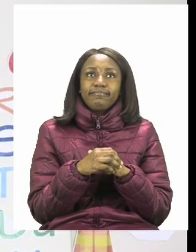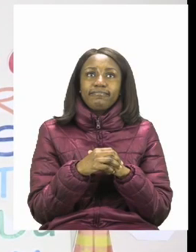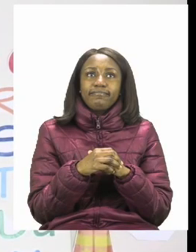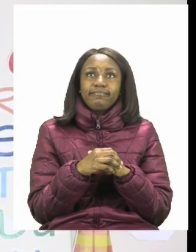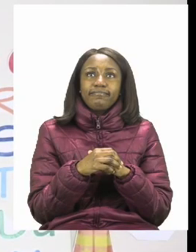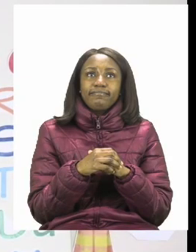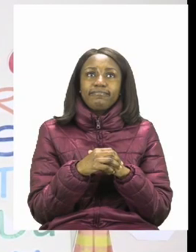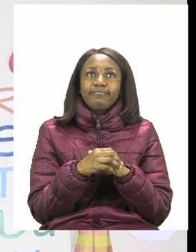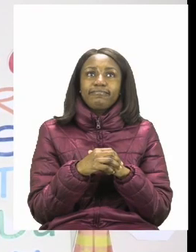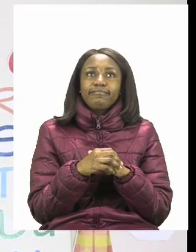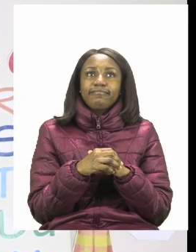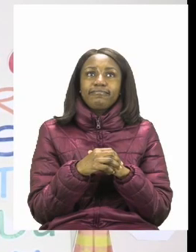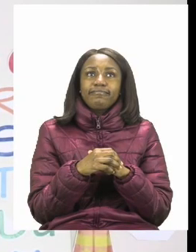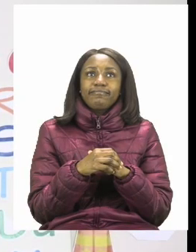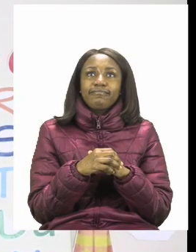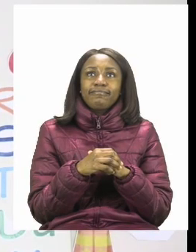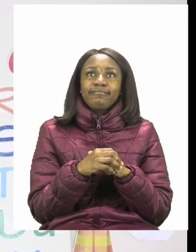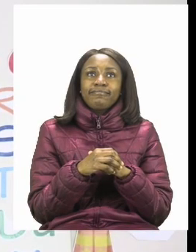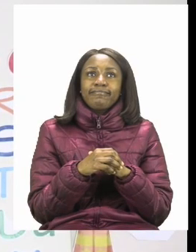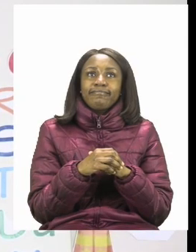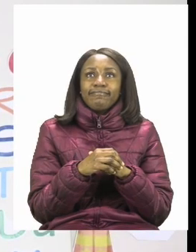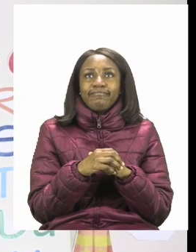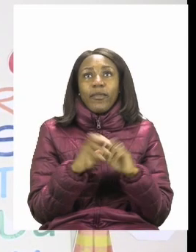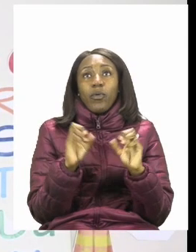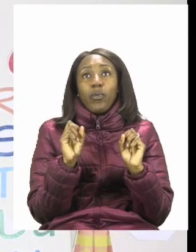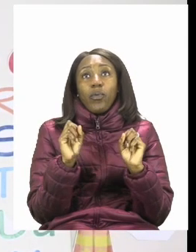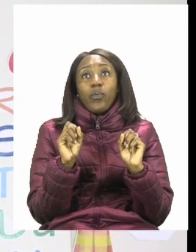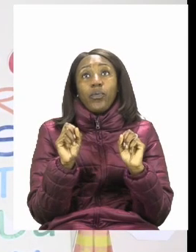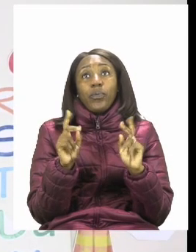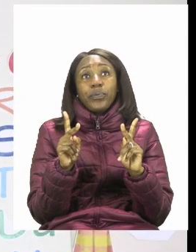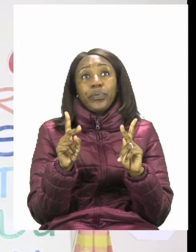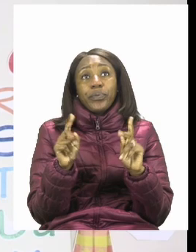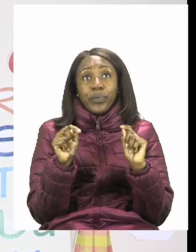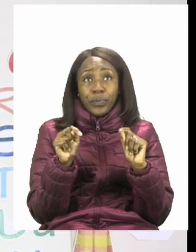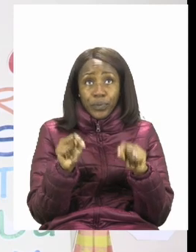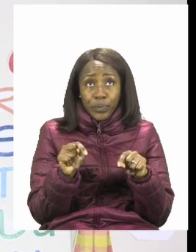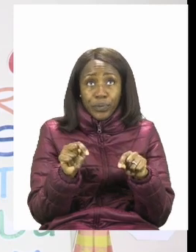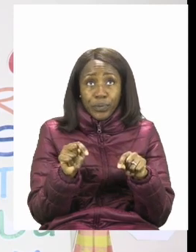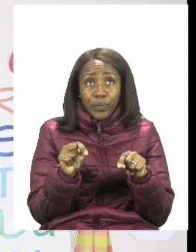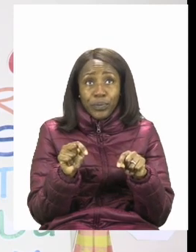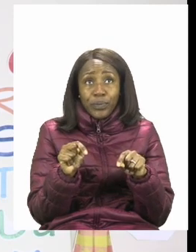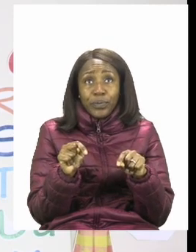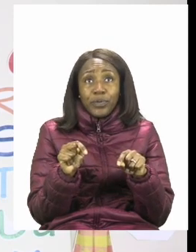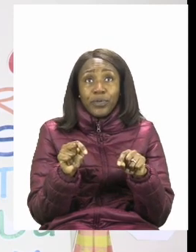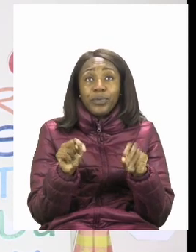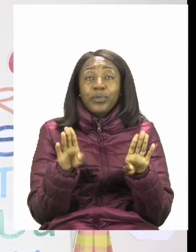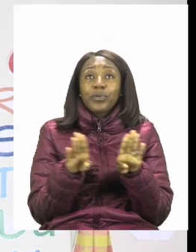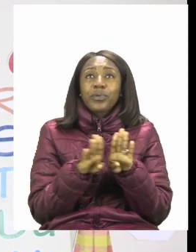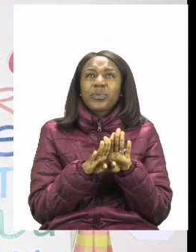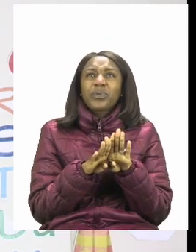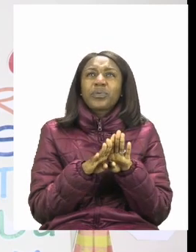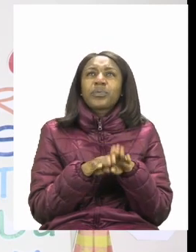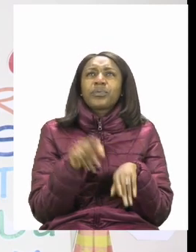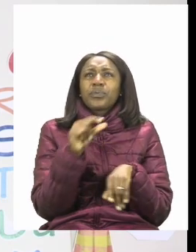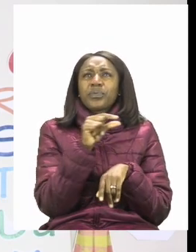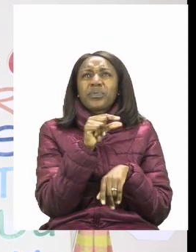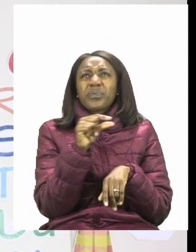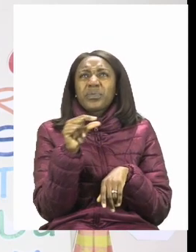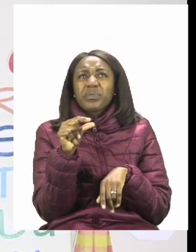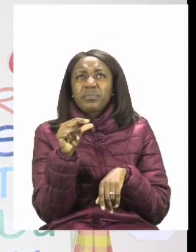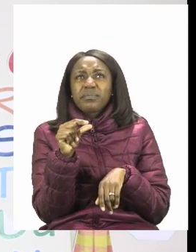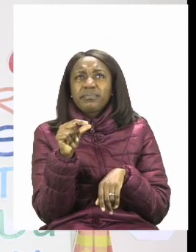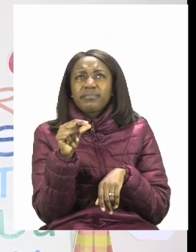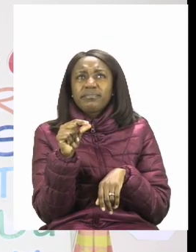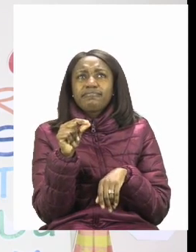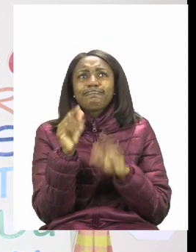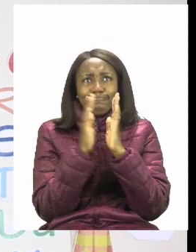For this part of our lesson, boys and girls, we are going to do some sight words. Can you all go